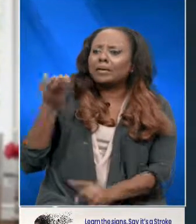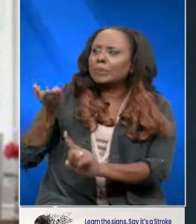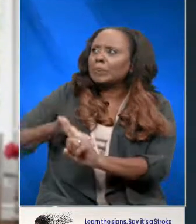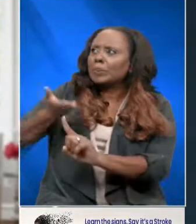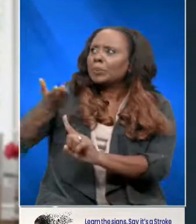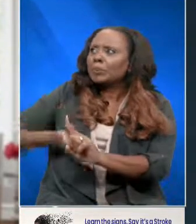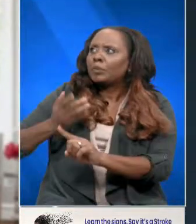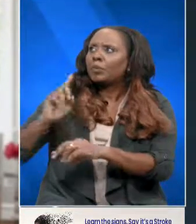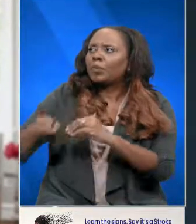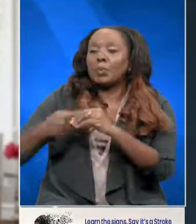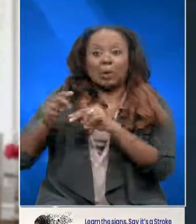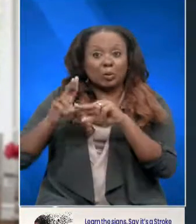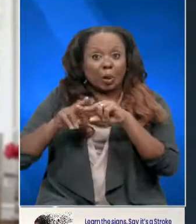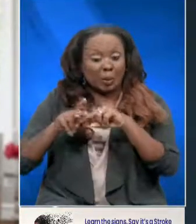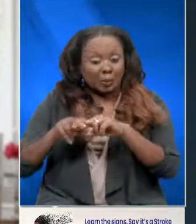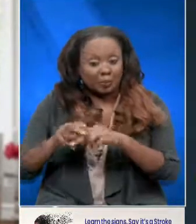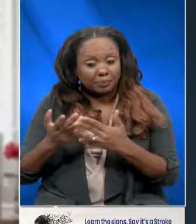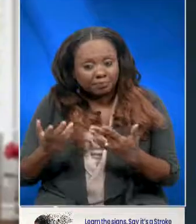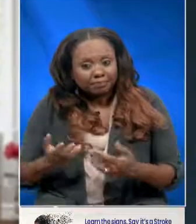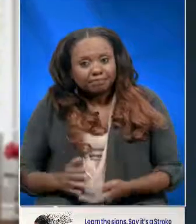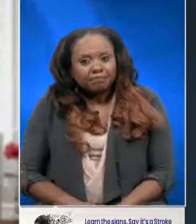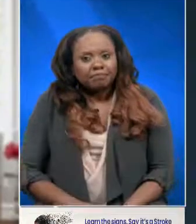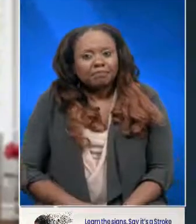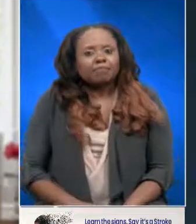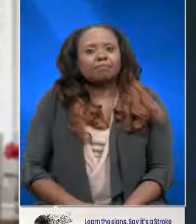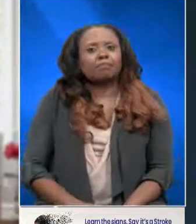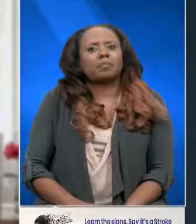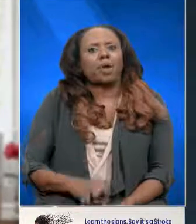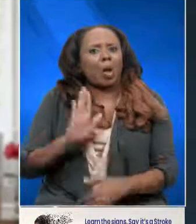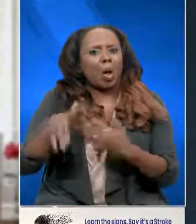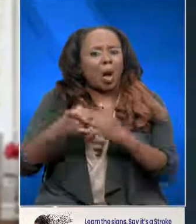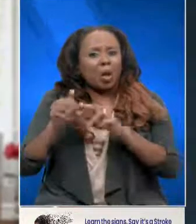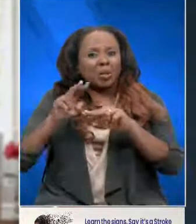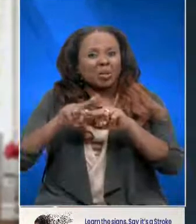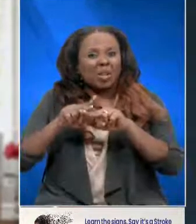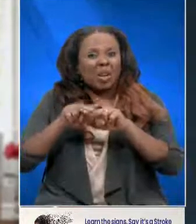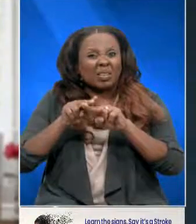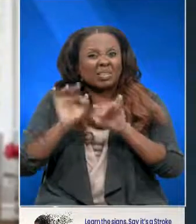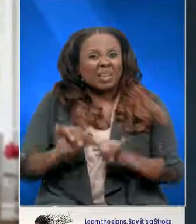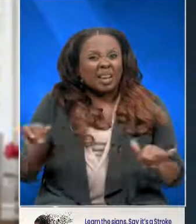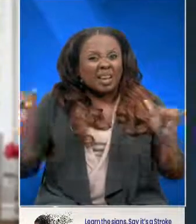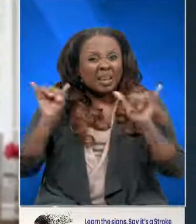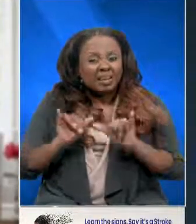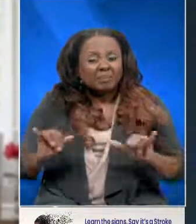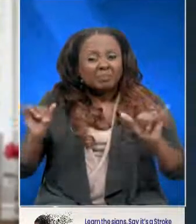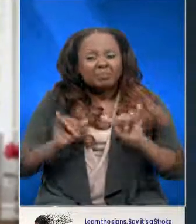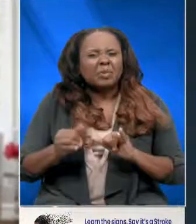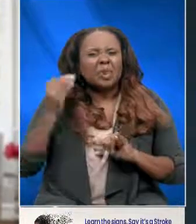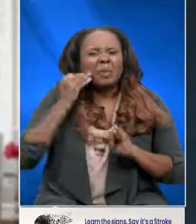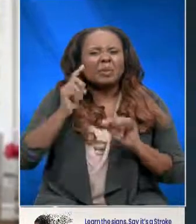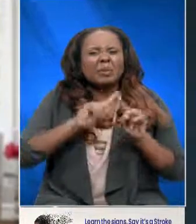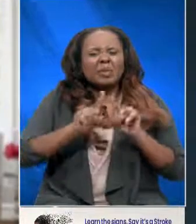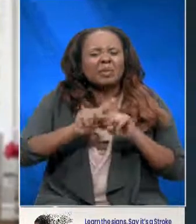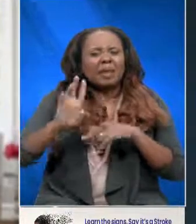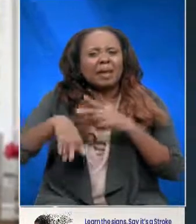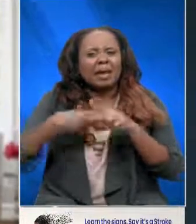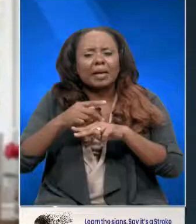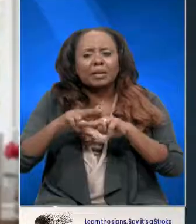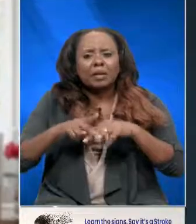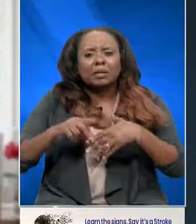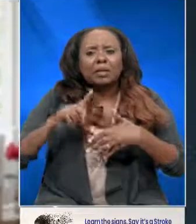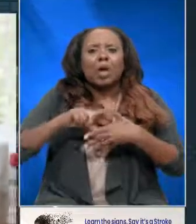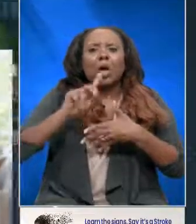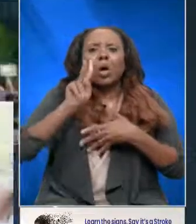salt. Is there any one better? We know the marketing and so on, what people say, but from kosher